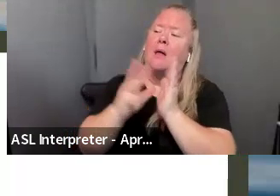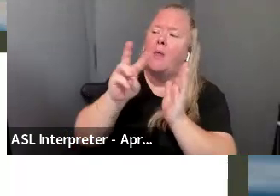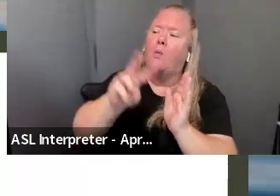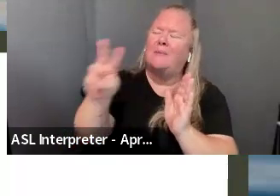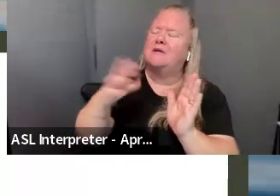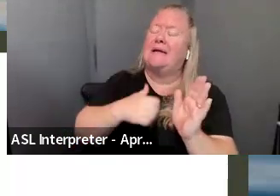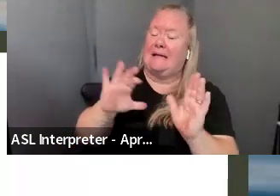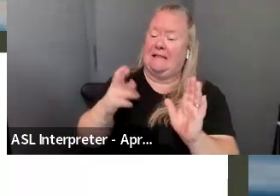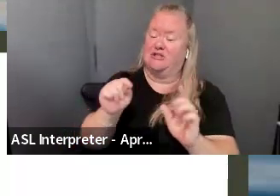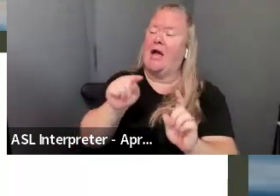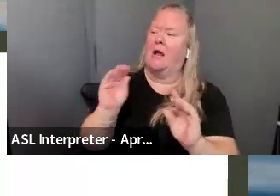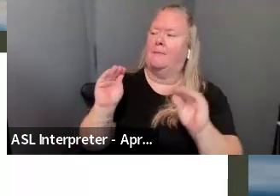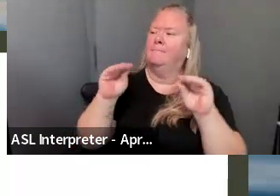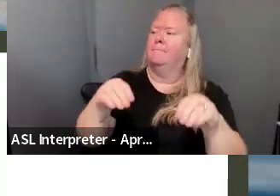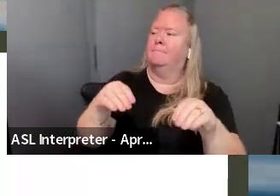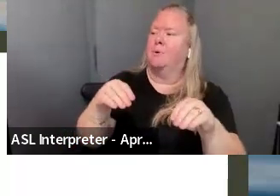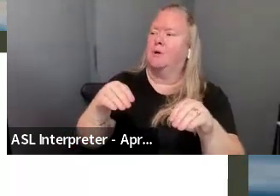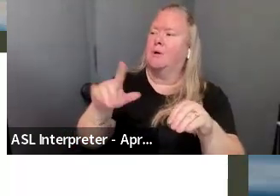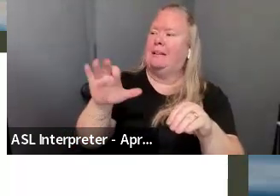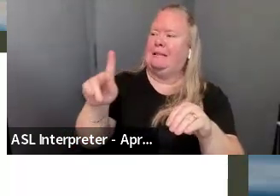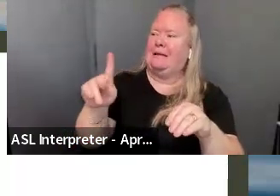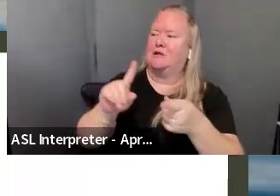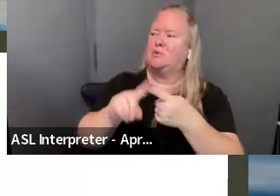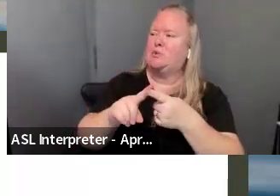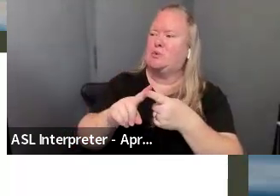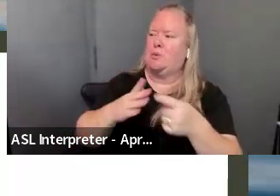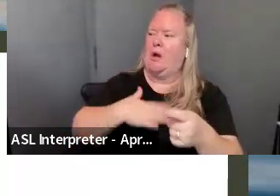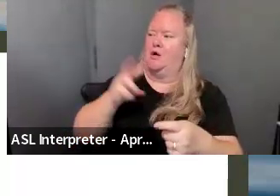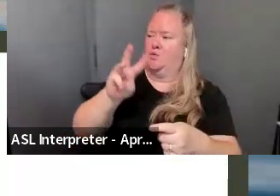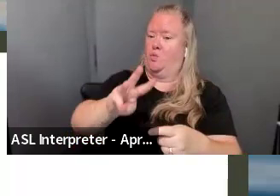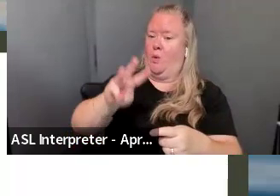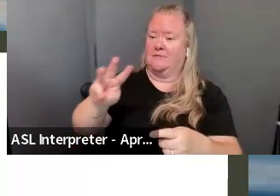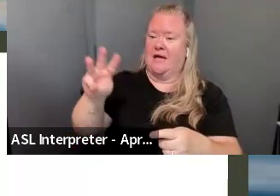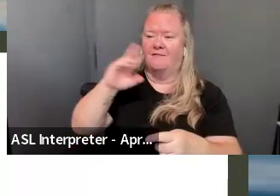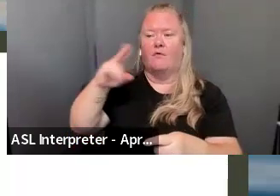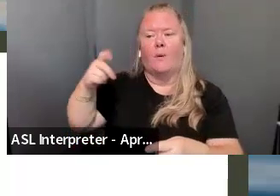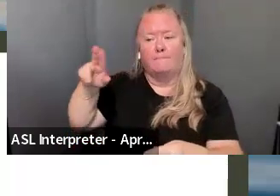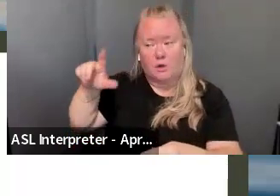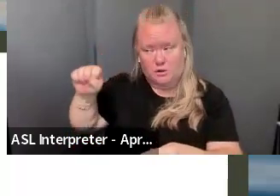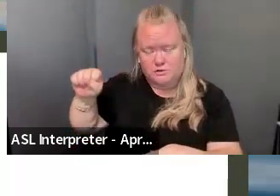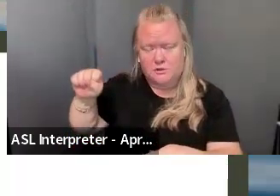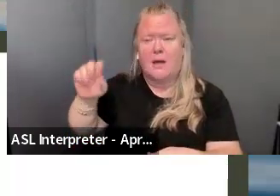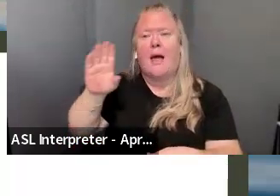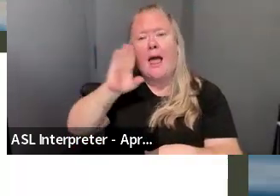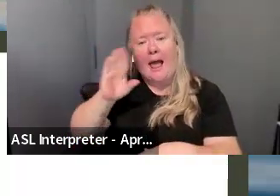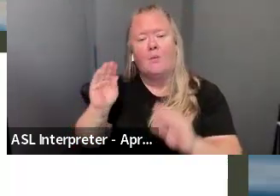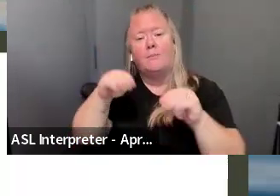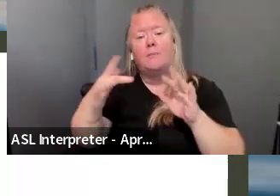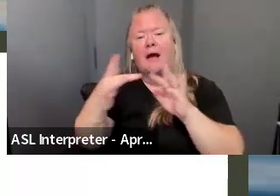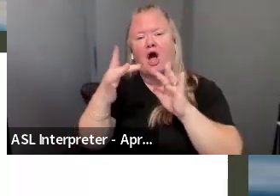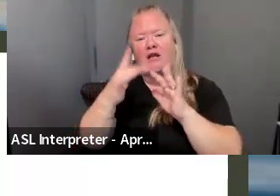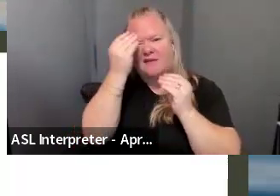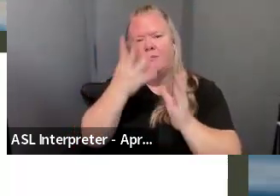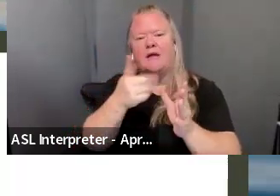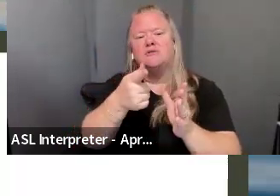I'm sorry, in the chat, a link to our website for Pearls. I will also put in my contact